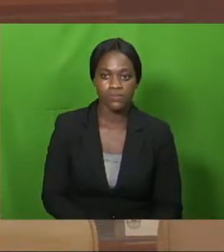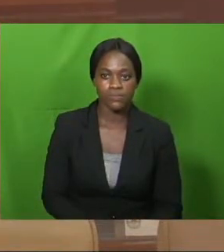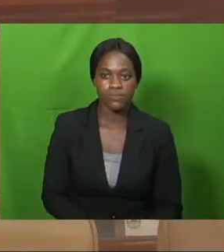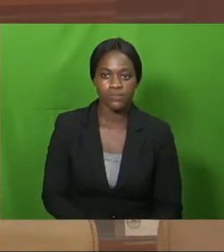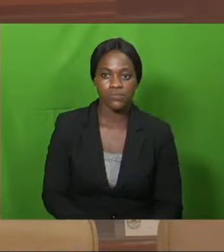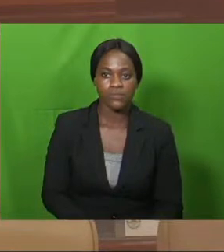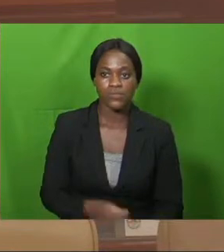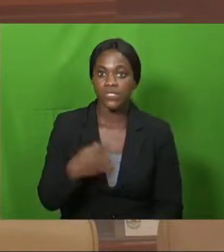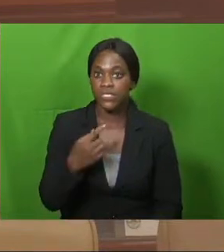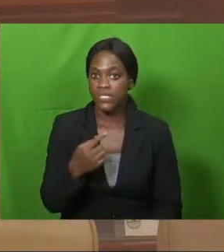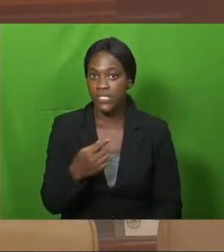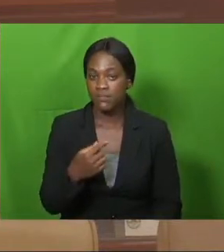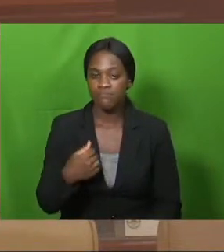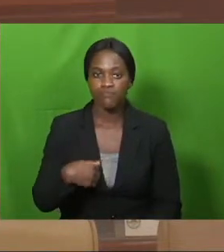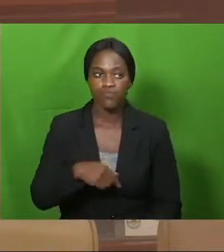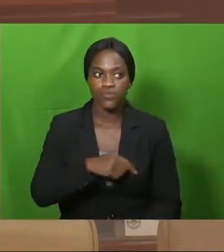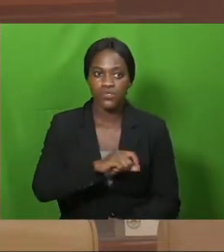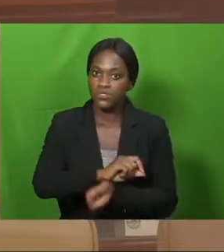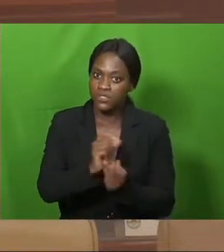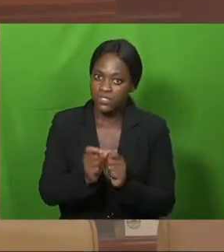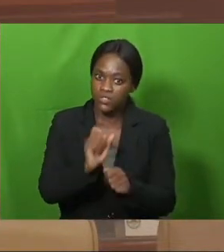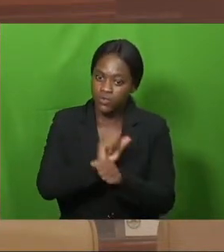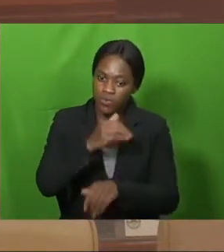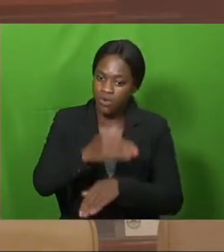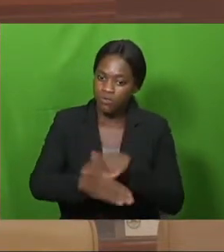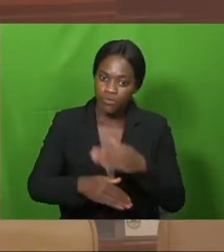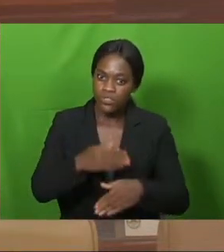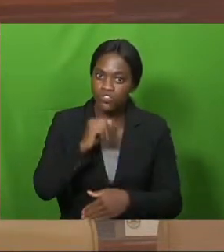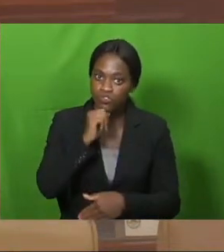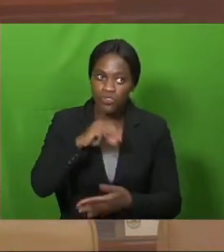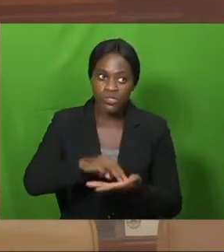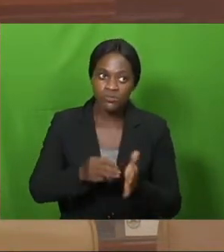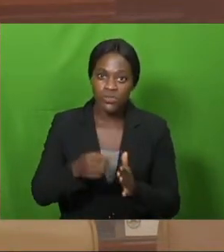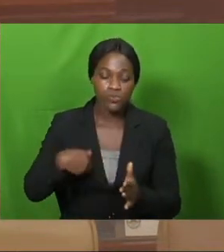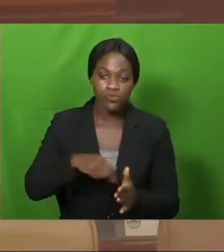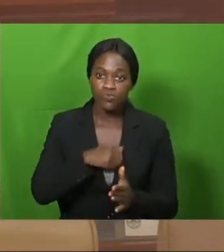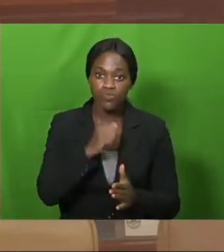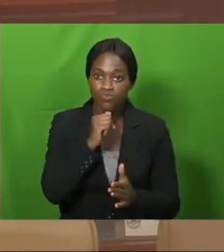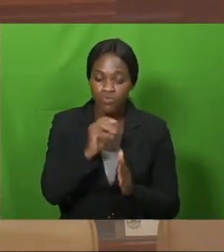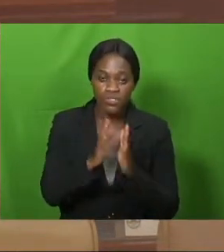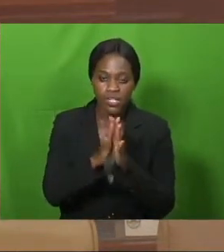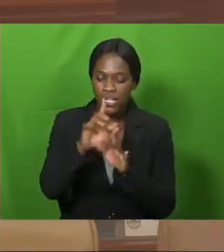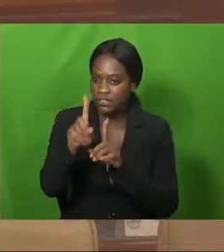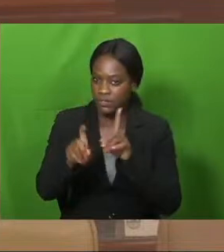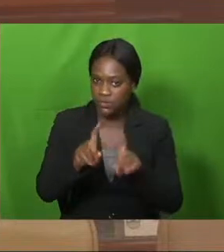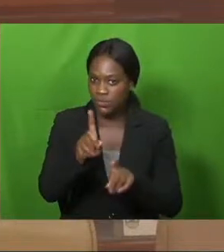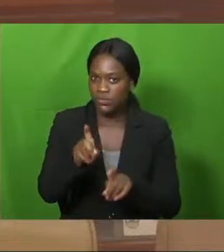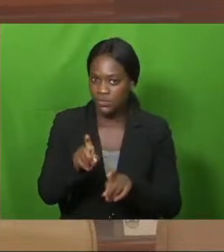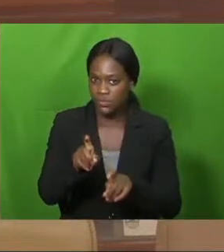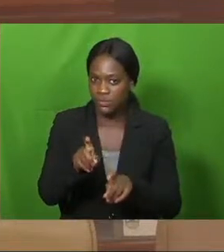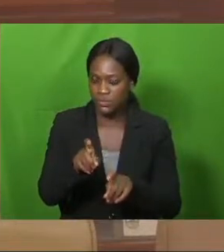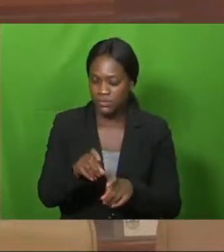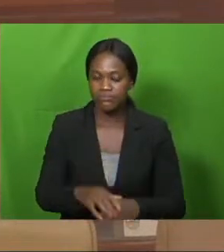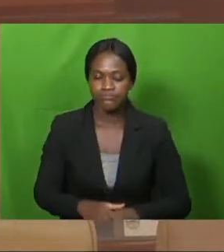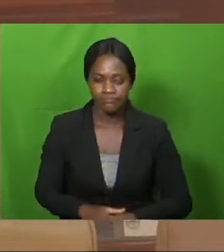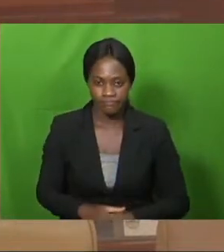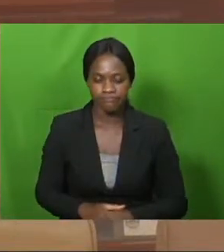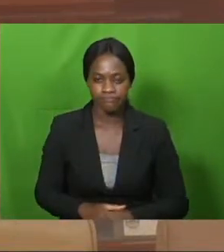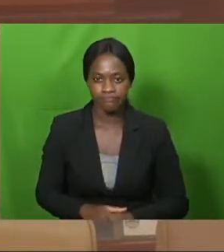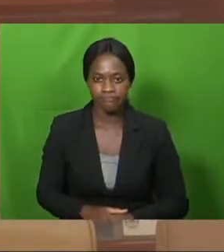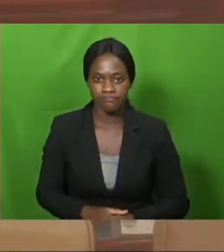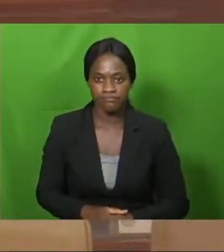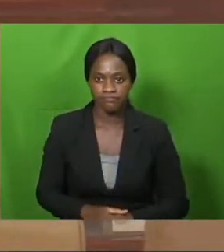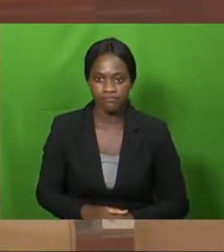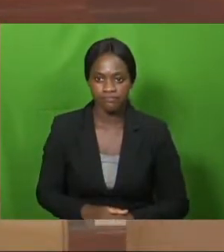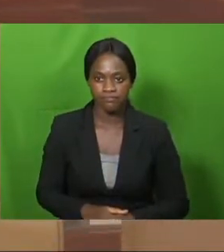the questions. We take the questions, but they are varying the order. All right. So, very well. So,